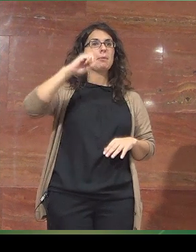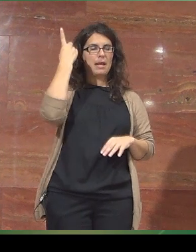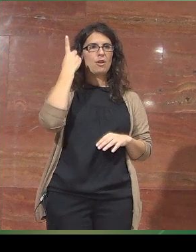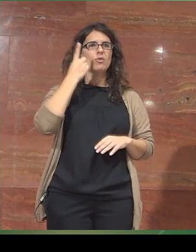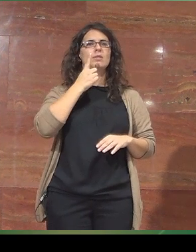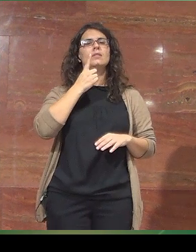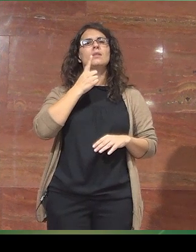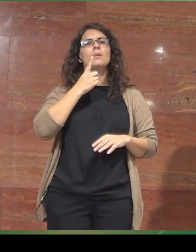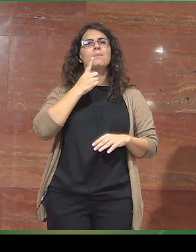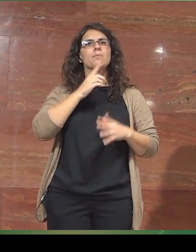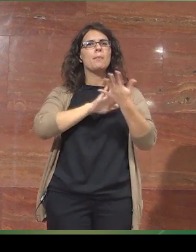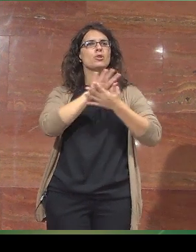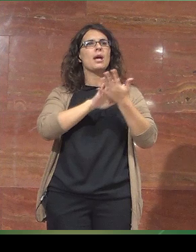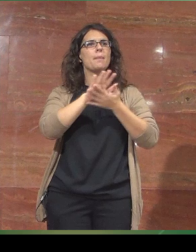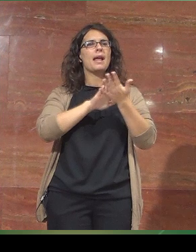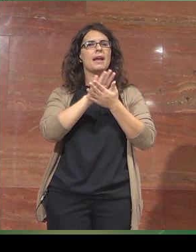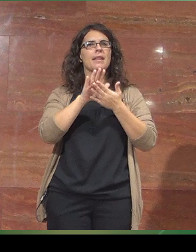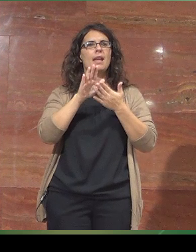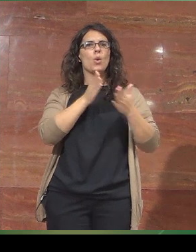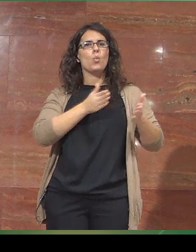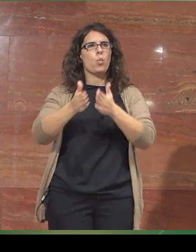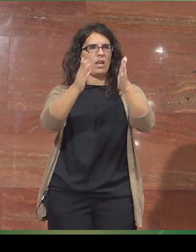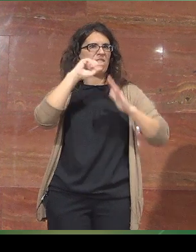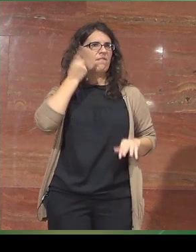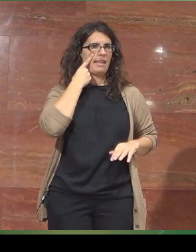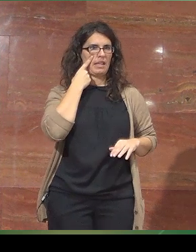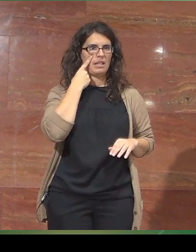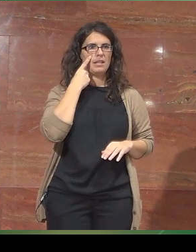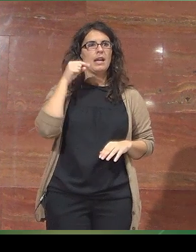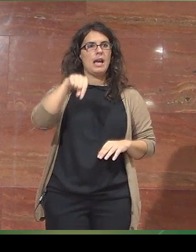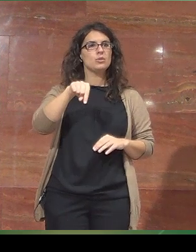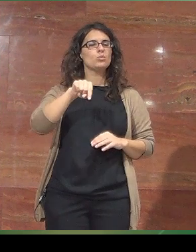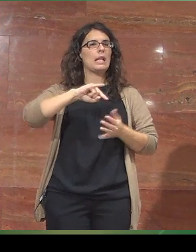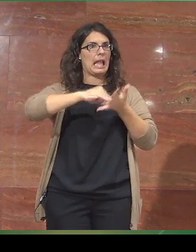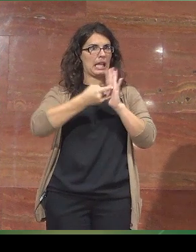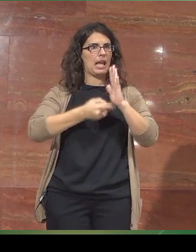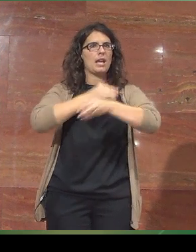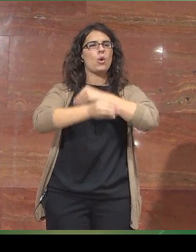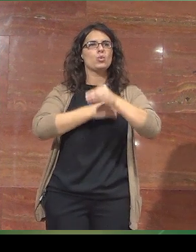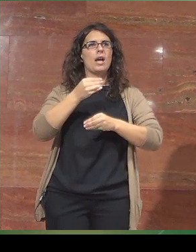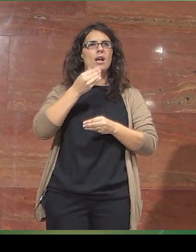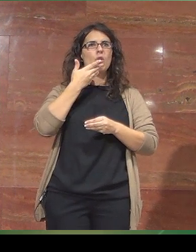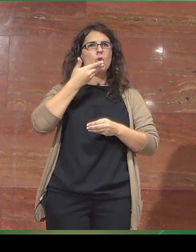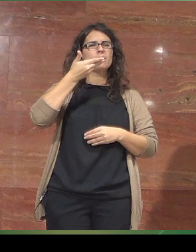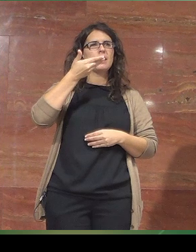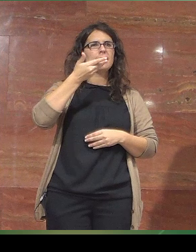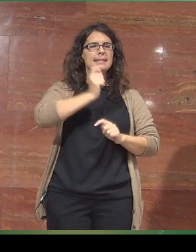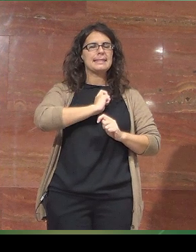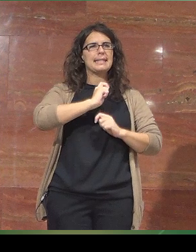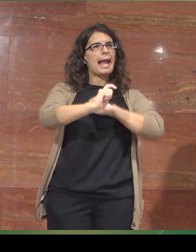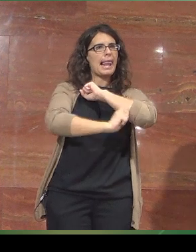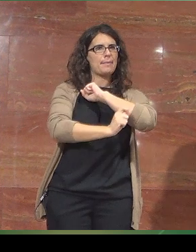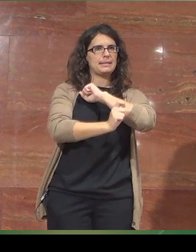Wayfinding is a technique that uses sensory cues in the environment to help people understand where they are and how to get